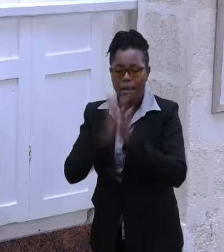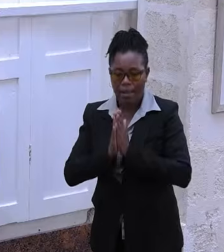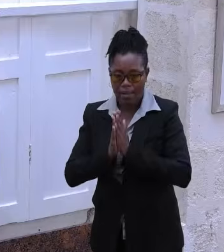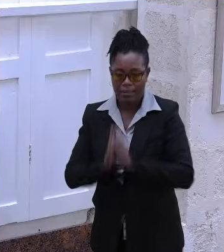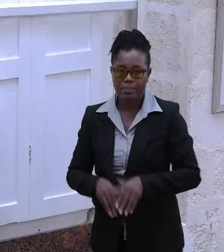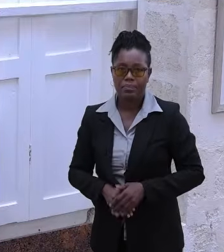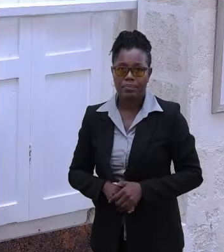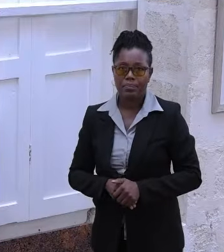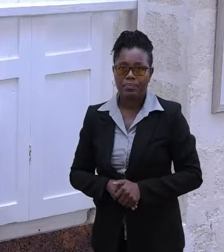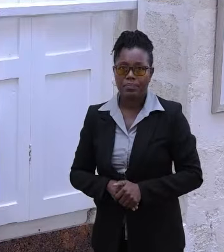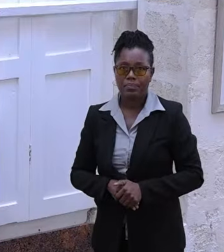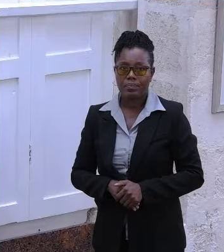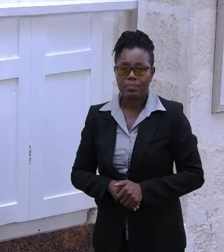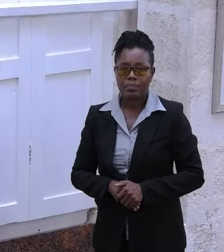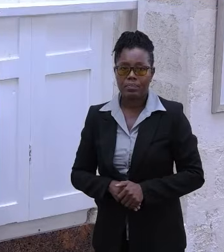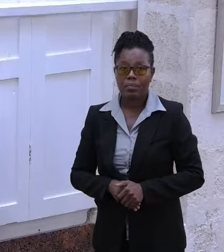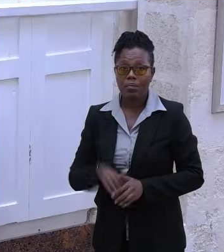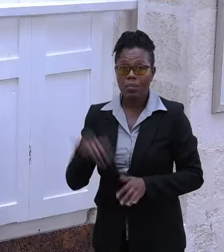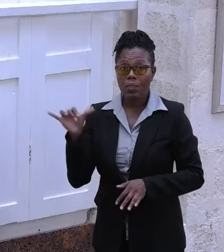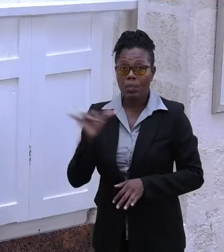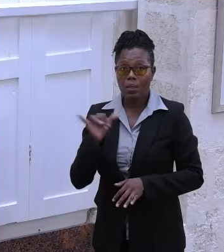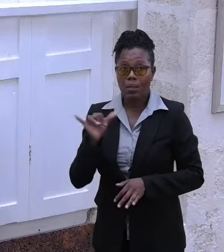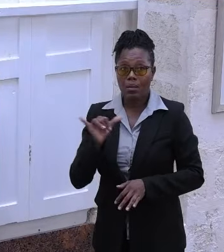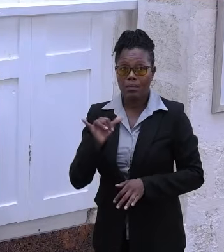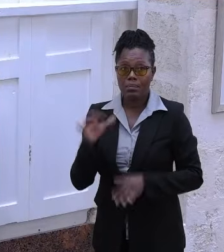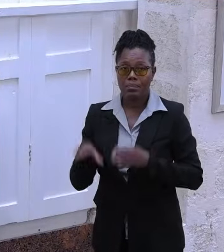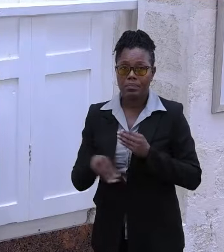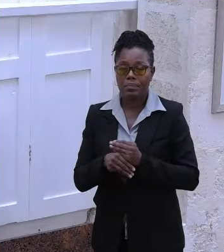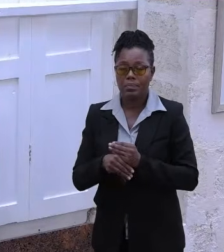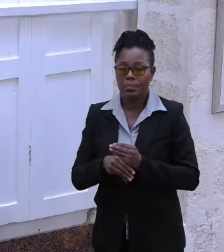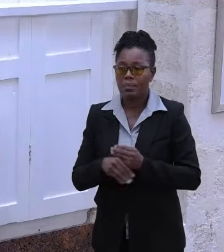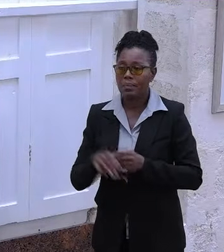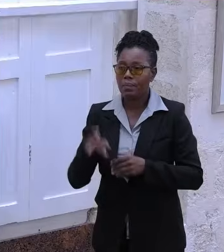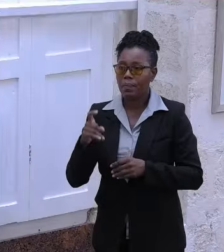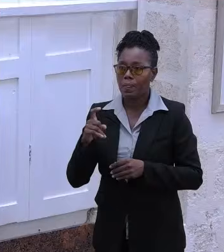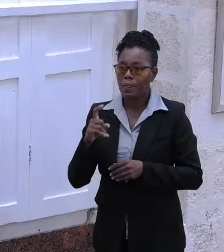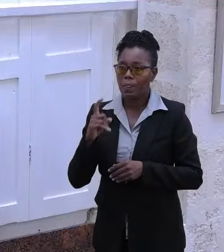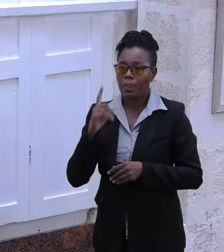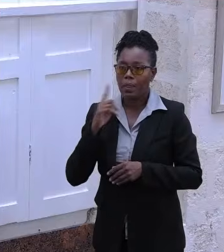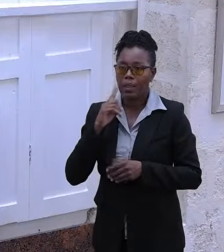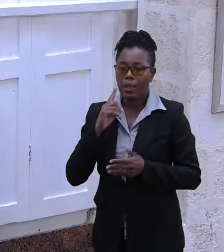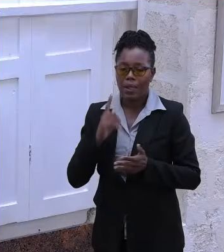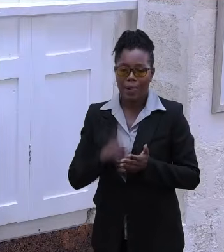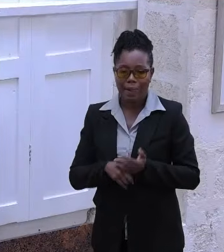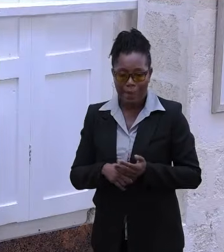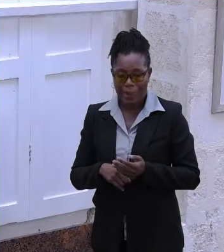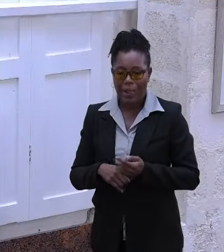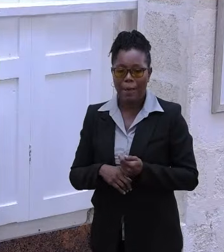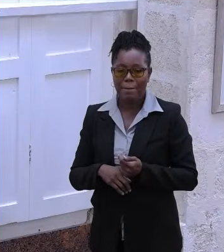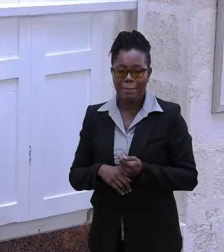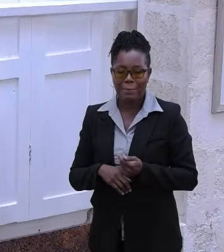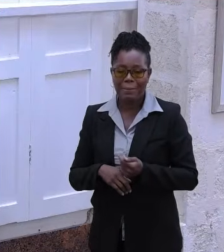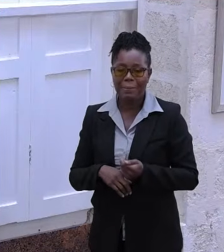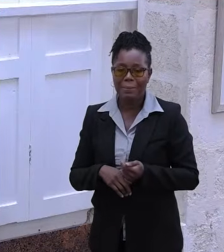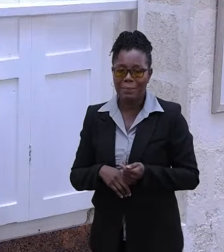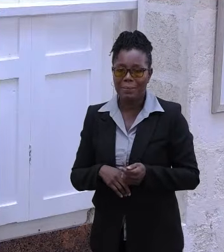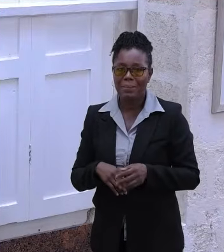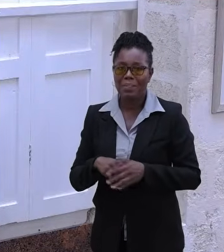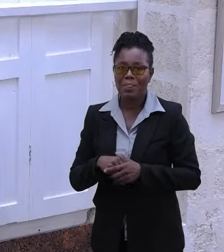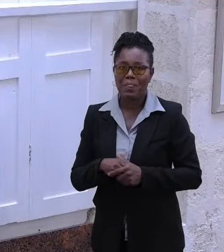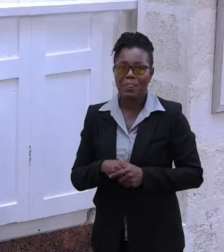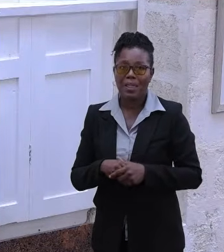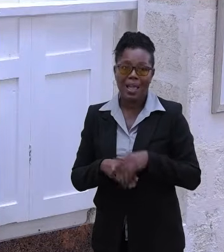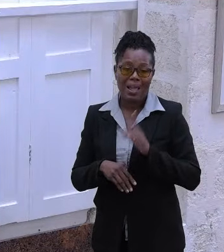also, Mr. Chairman, if I may add, I think our colleague is being a little mischievous, but even